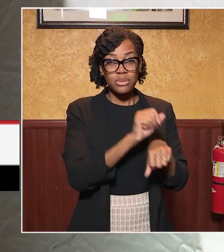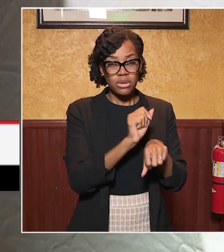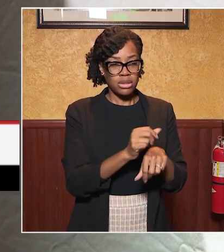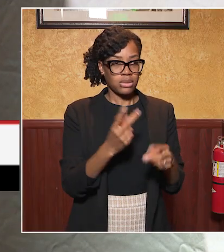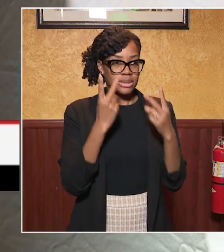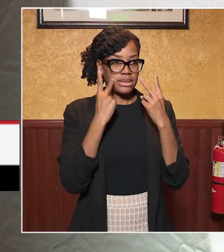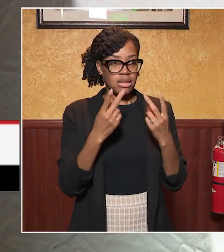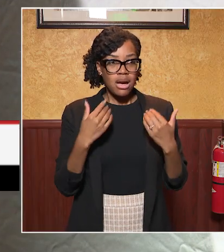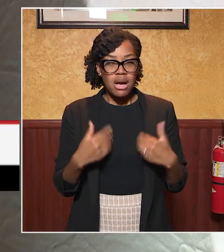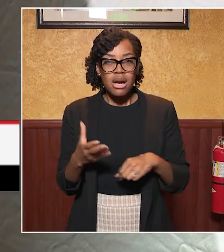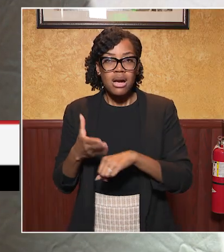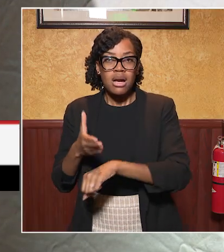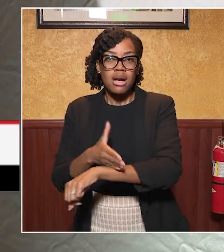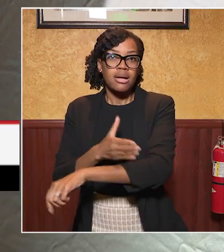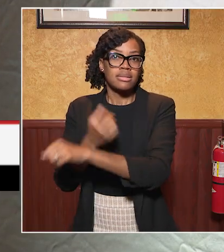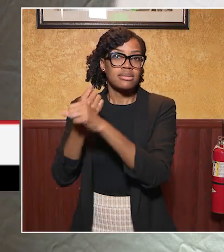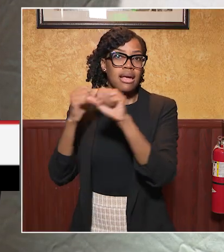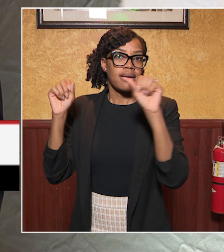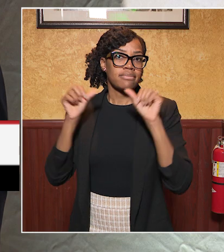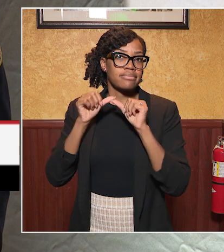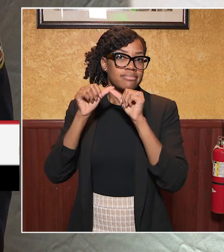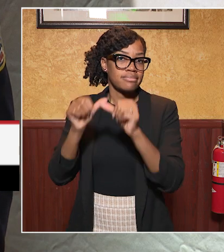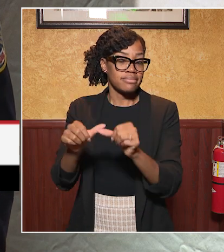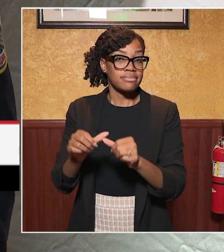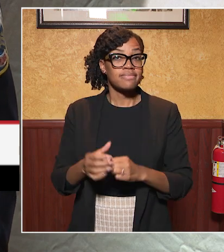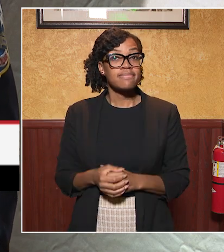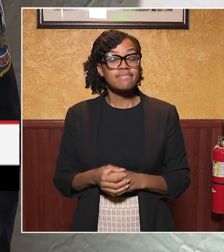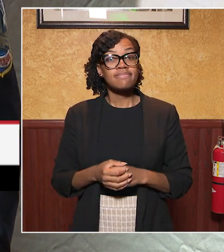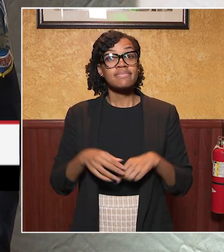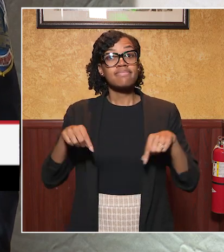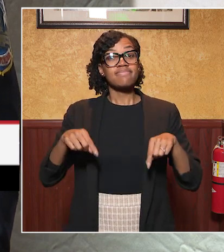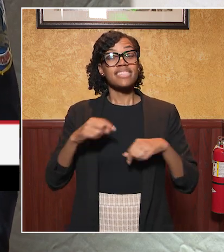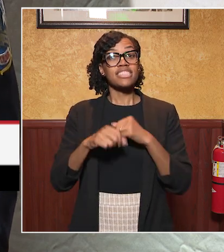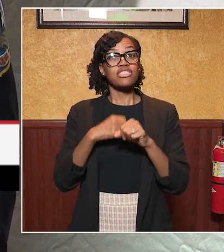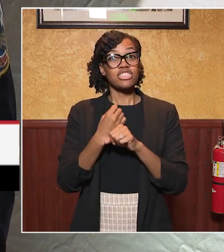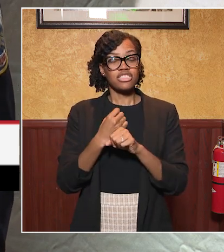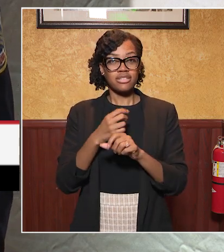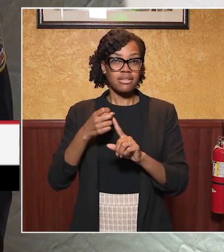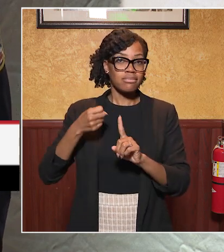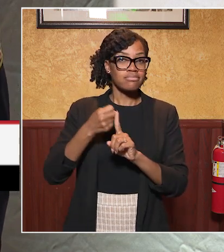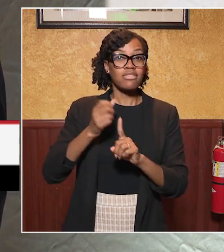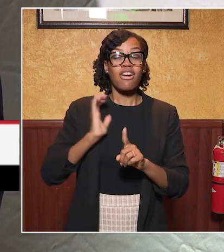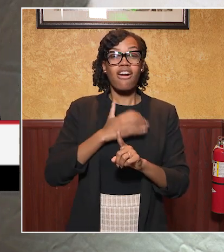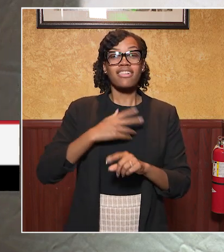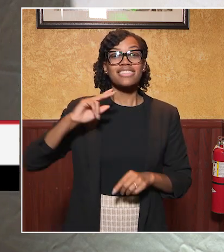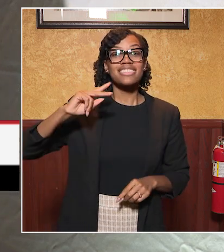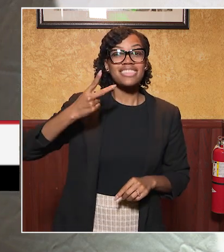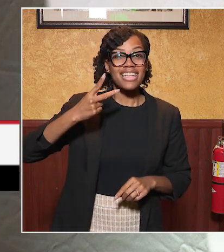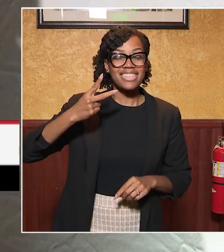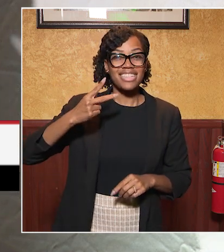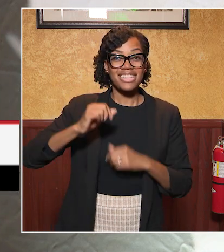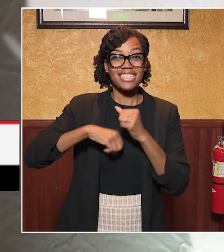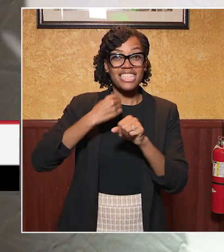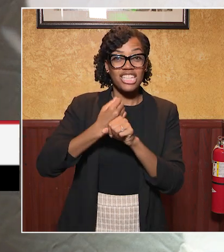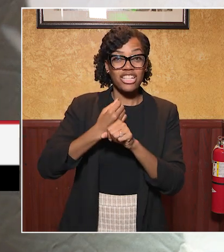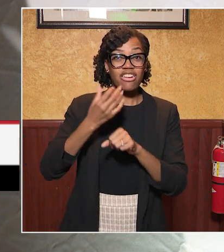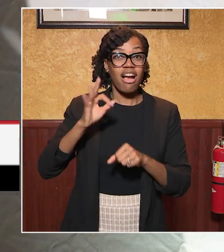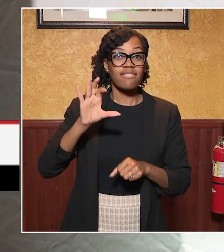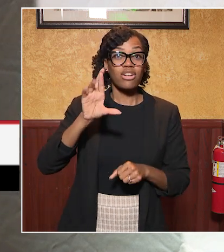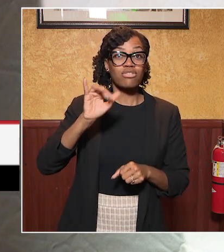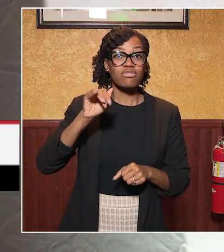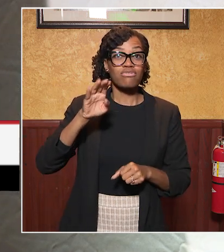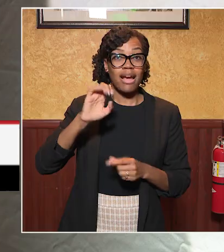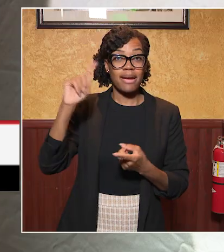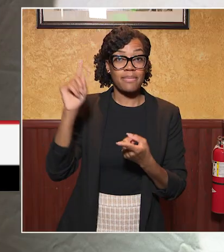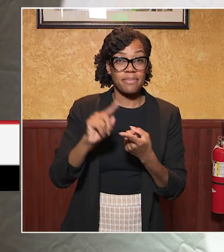DC safe. This holiday season marks our second consecutive year of crime reduction, including a 21% reduction